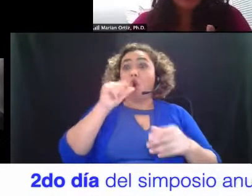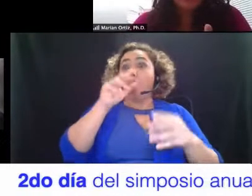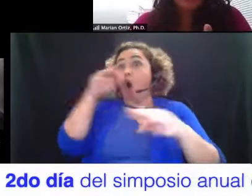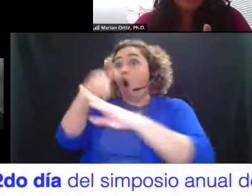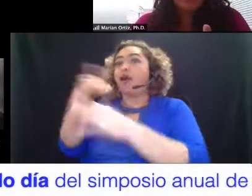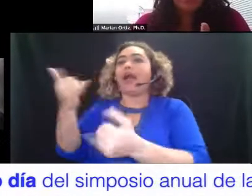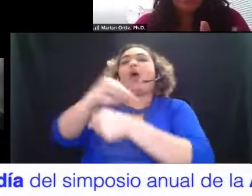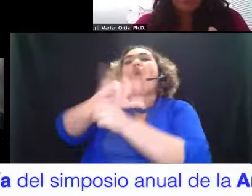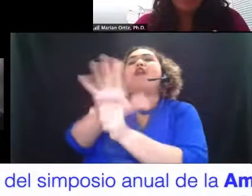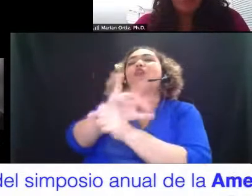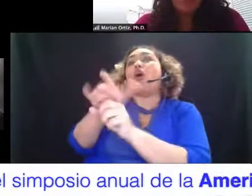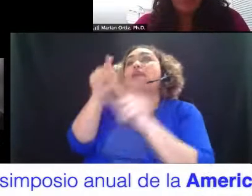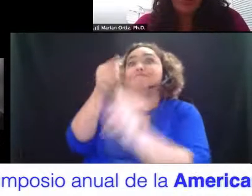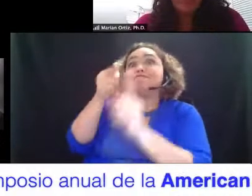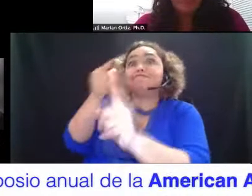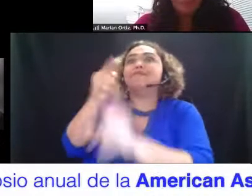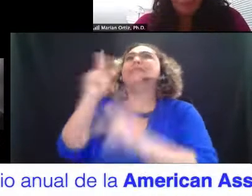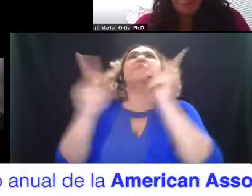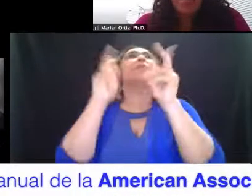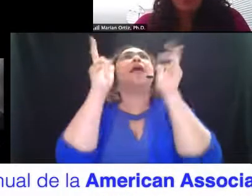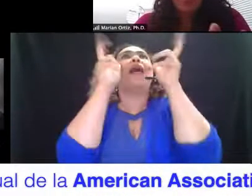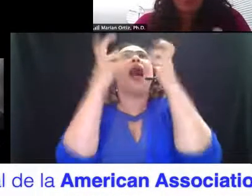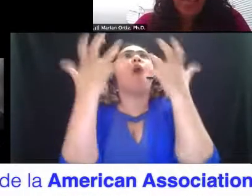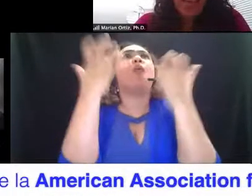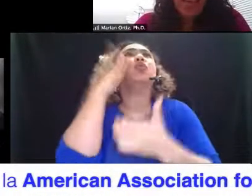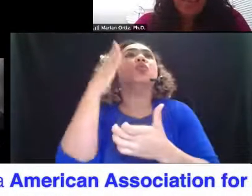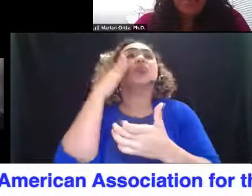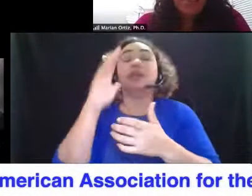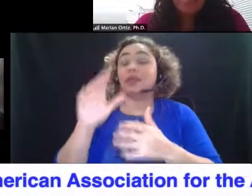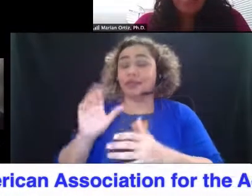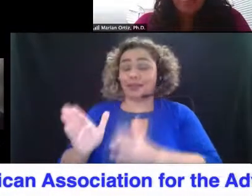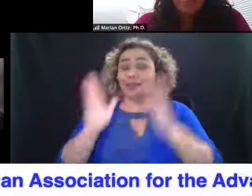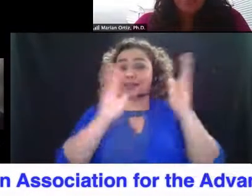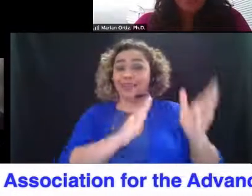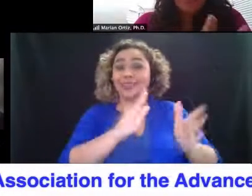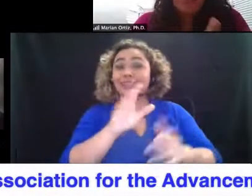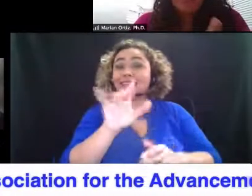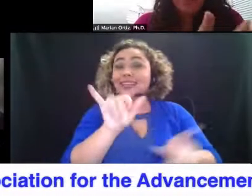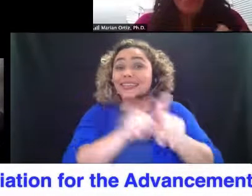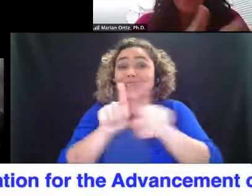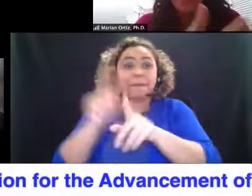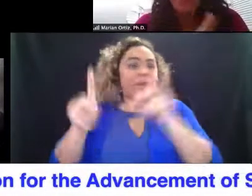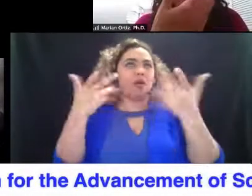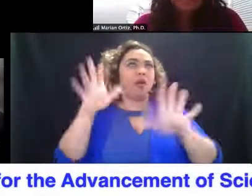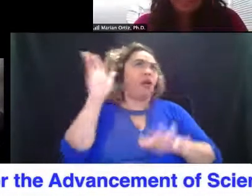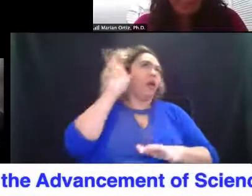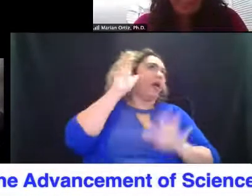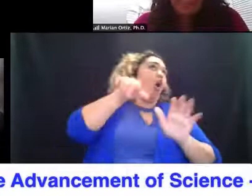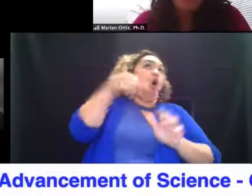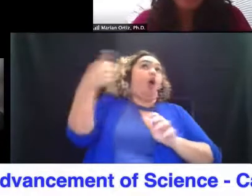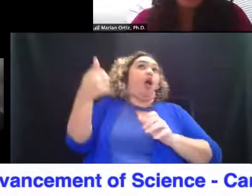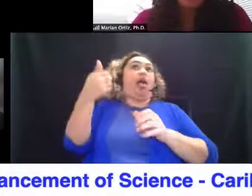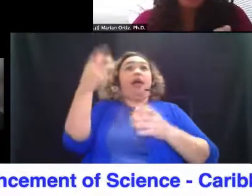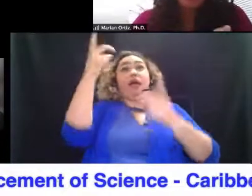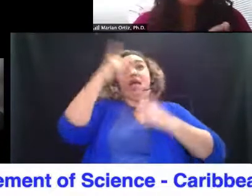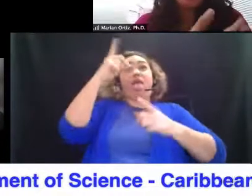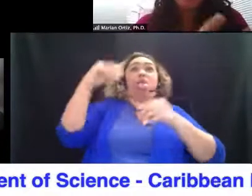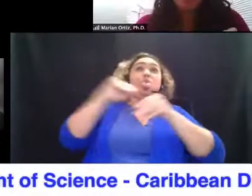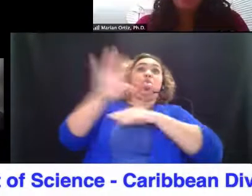what they want to know about. And not only that, is that people don't want to hear about another disease. You know,